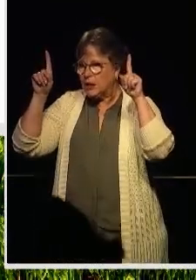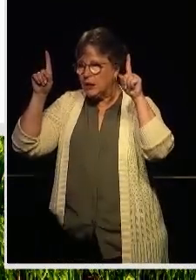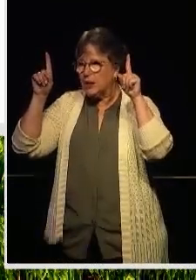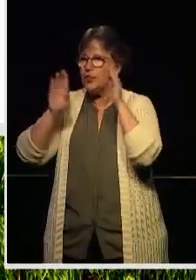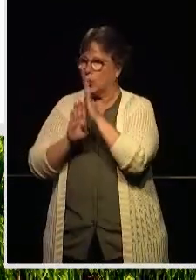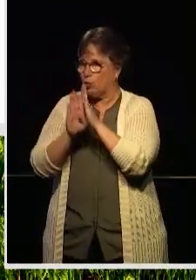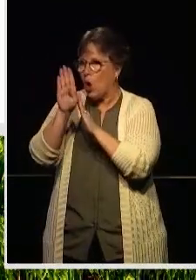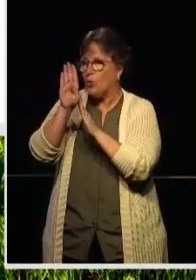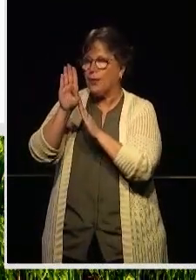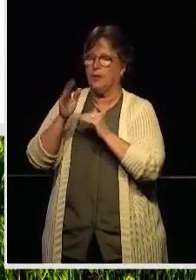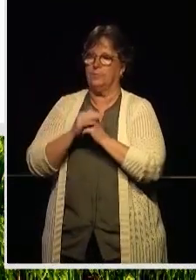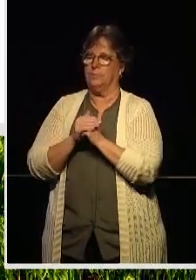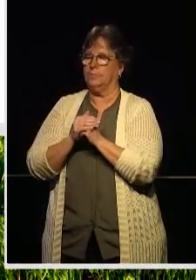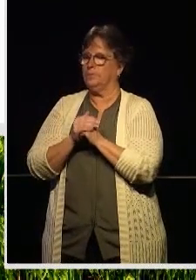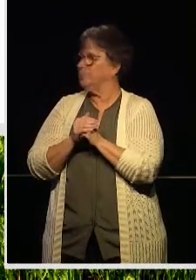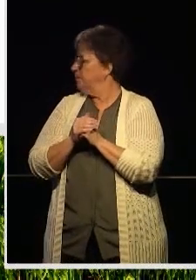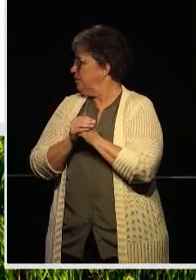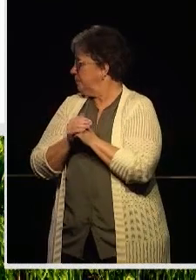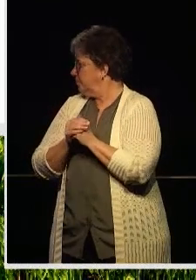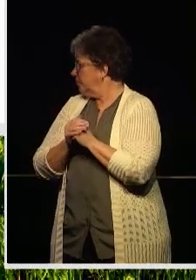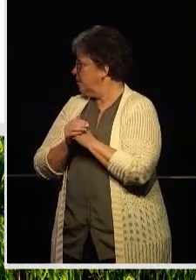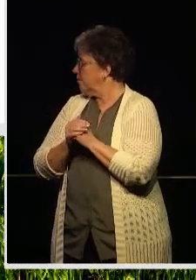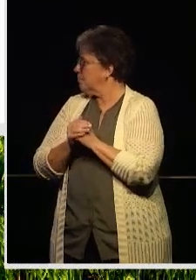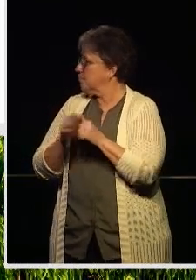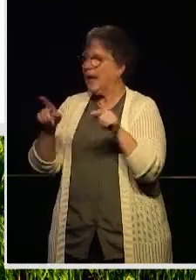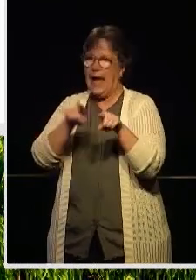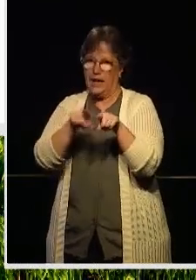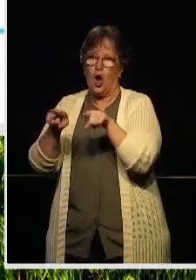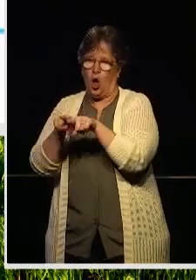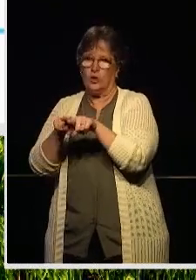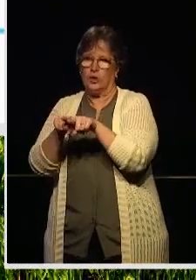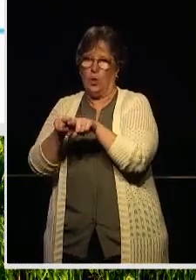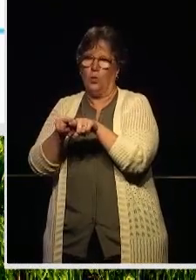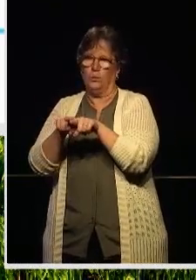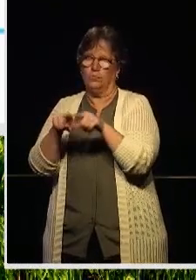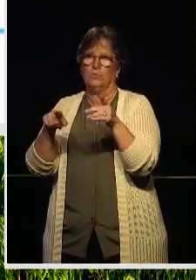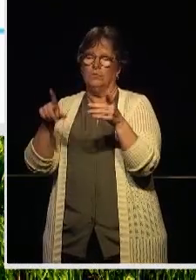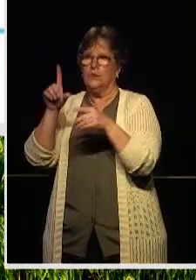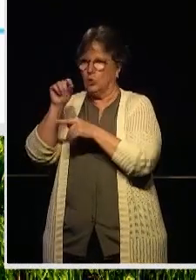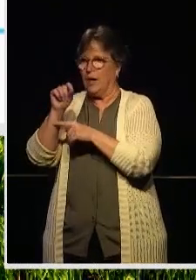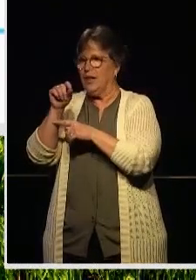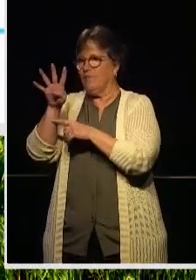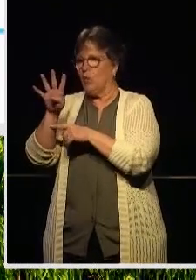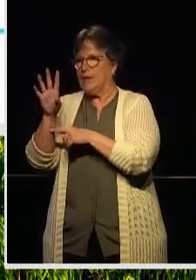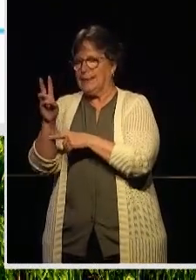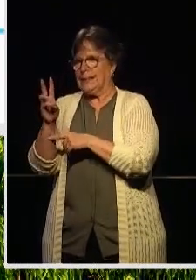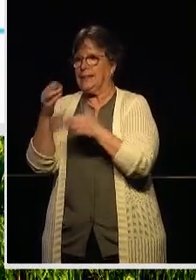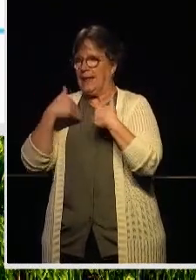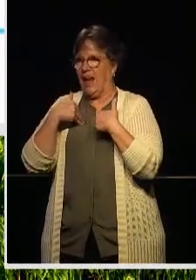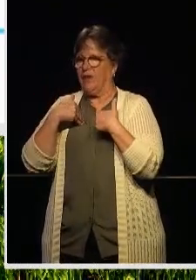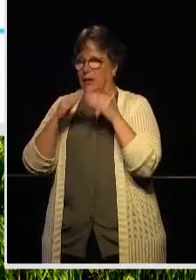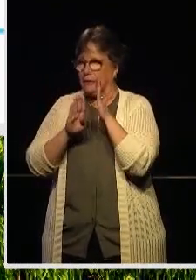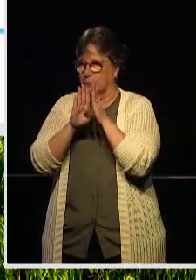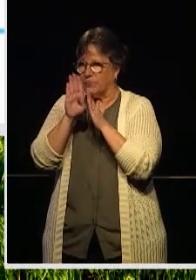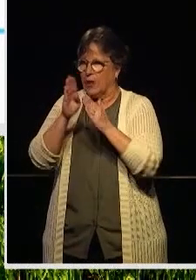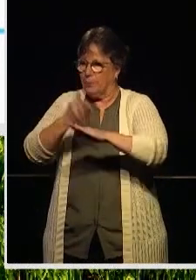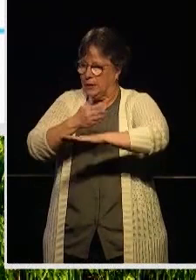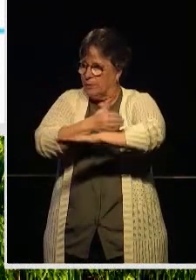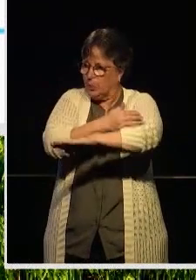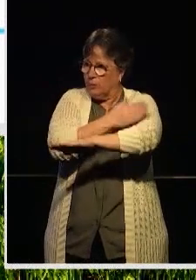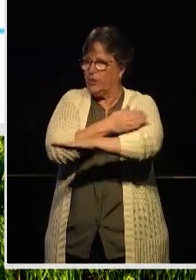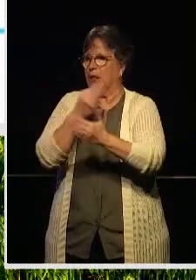also reach a target of 5 million in ARR by 2026. We have a very strong founding team with expertise